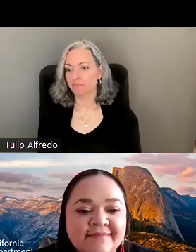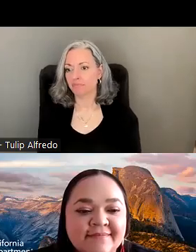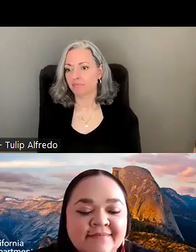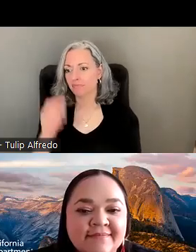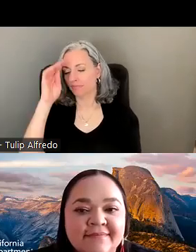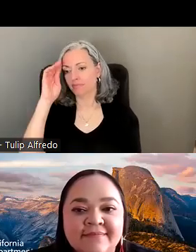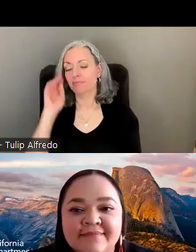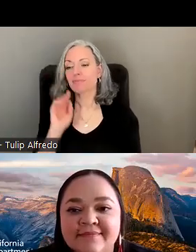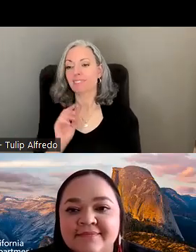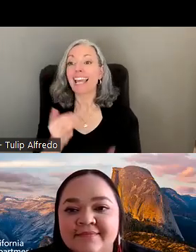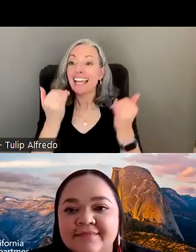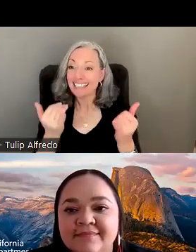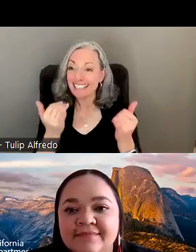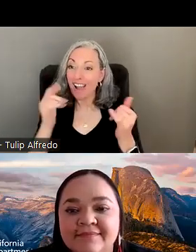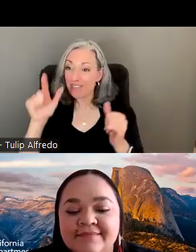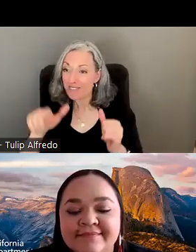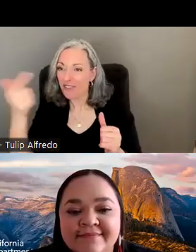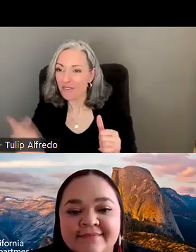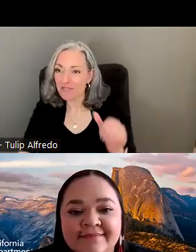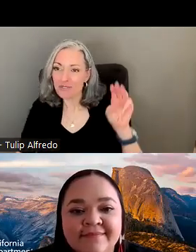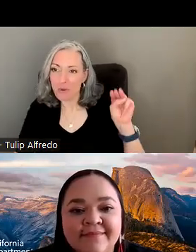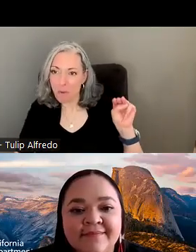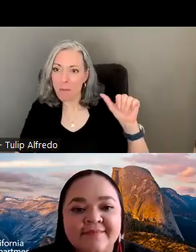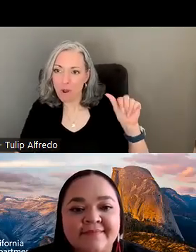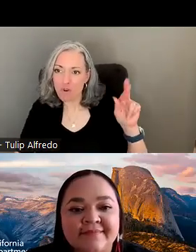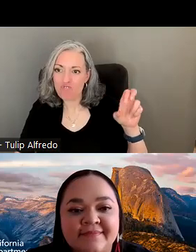And I'm going to turn it over to Marina.